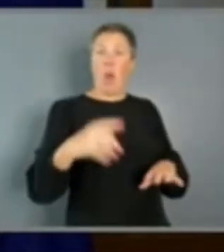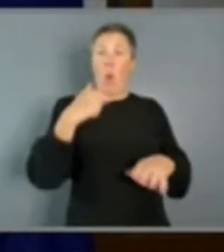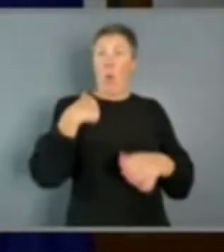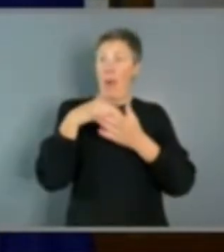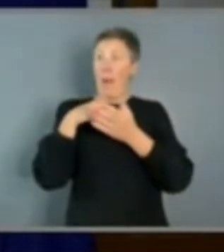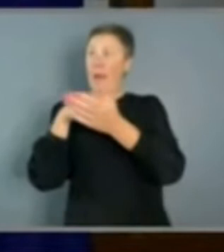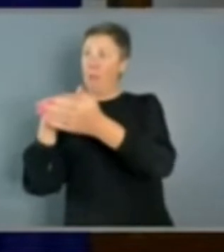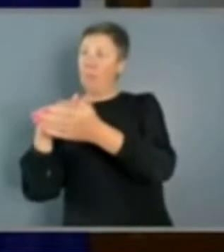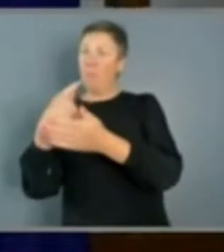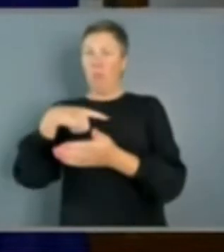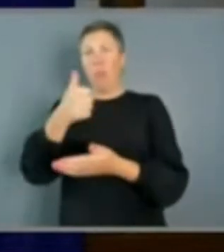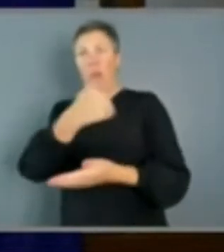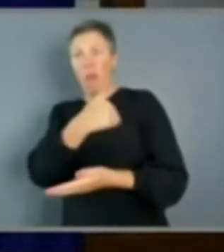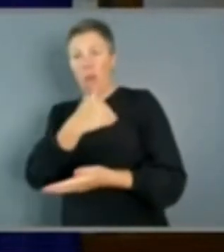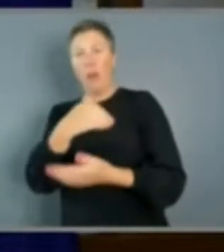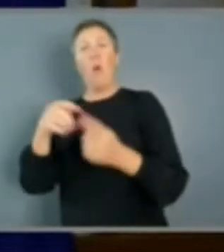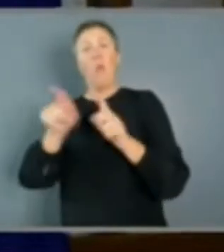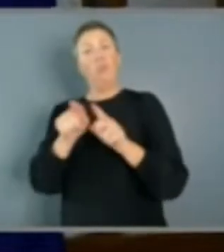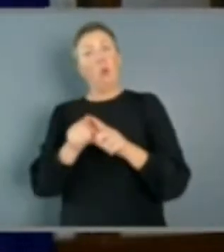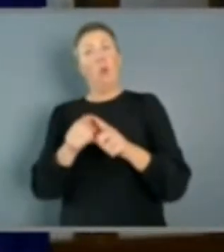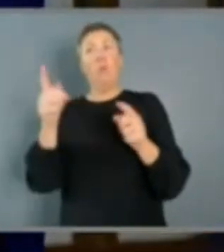Australia. Minister Payne.